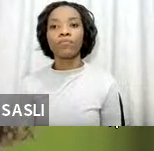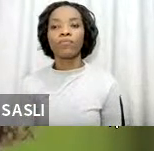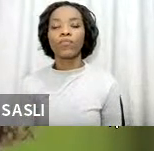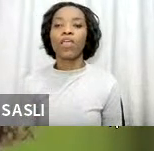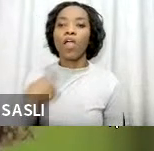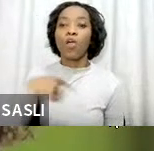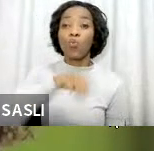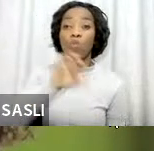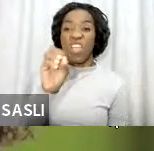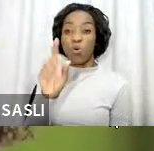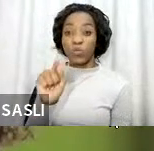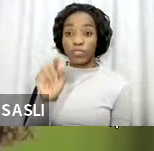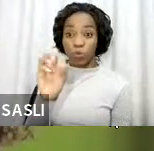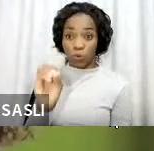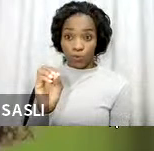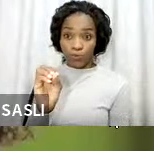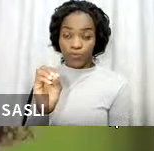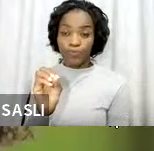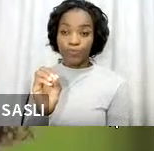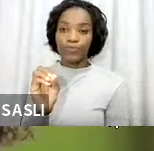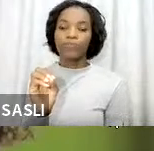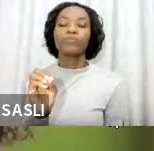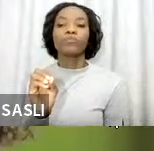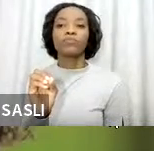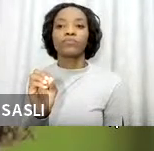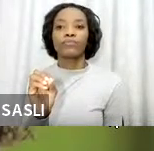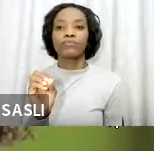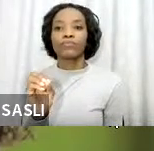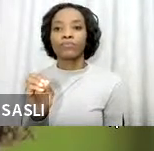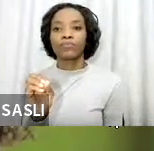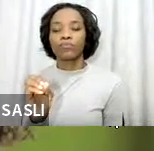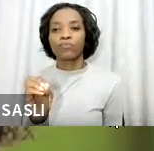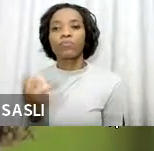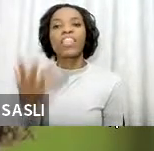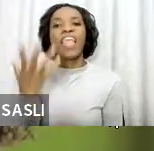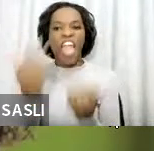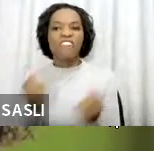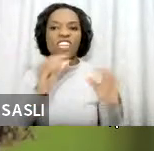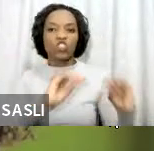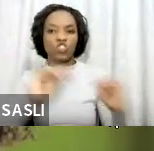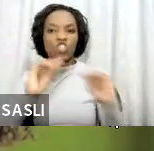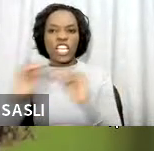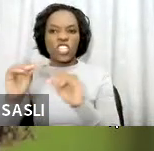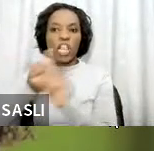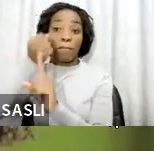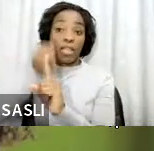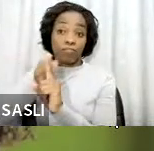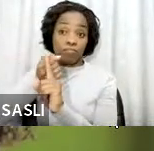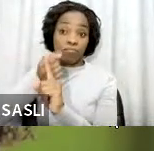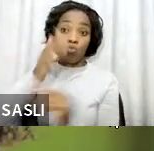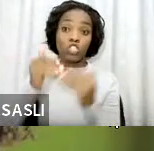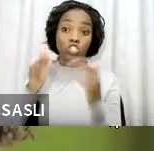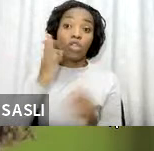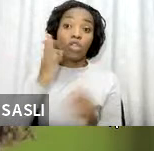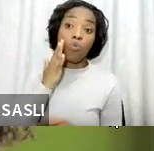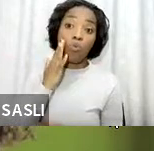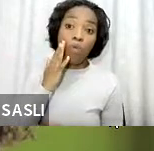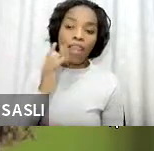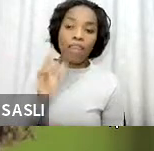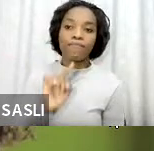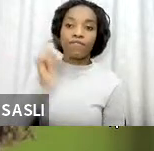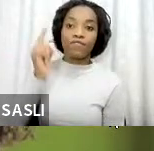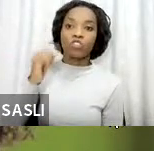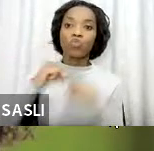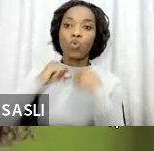the Tax Ombudsman, we have an educational campaign that will be starting on the 1st of August.